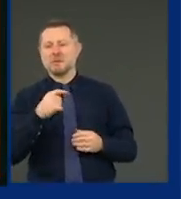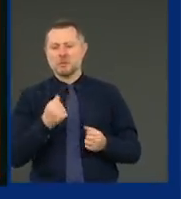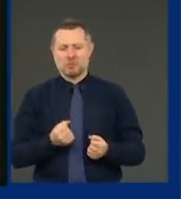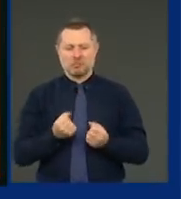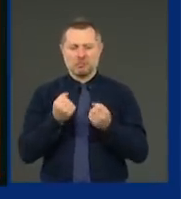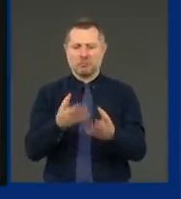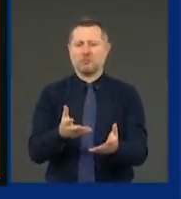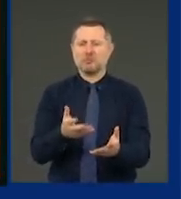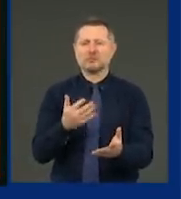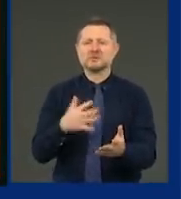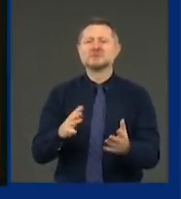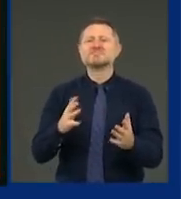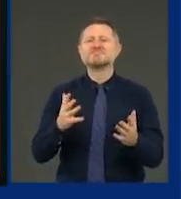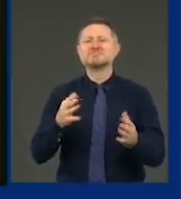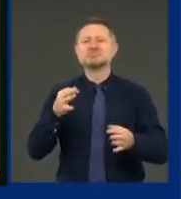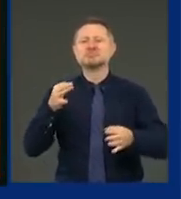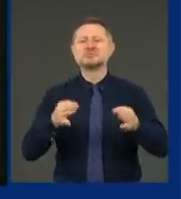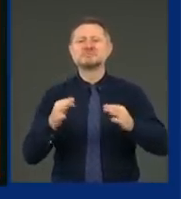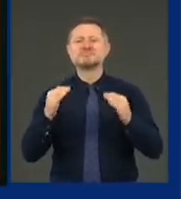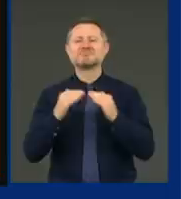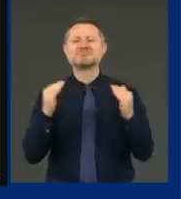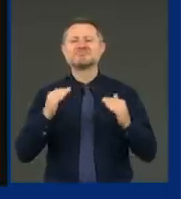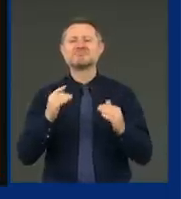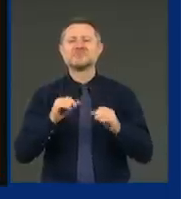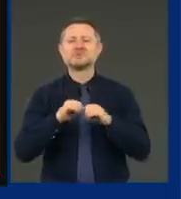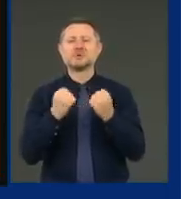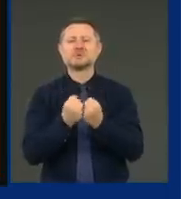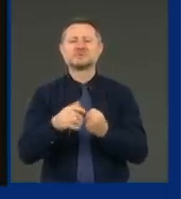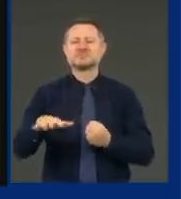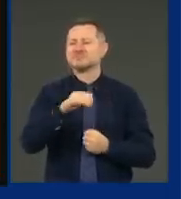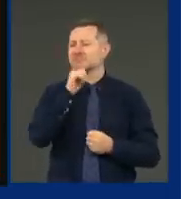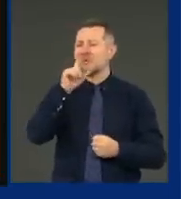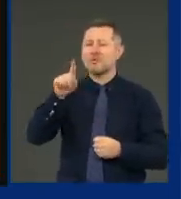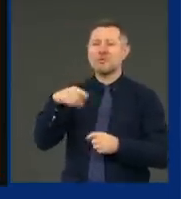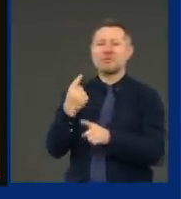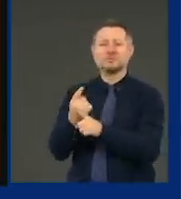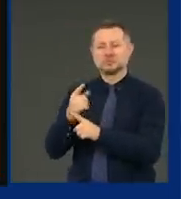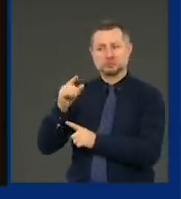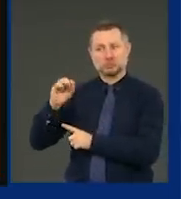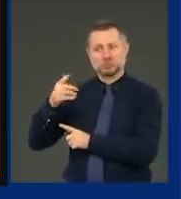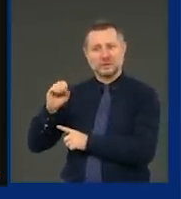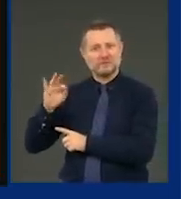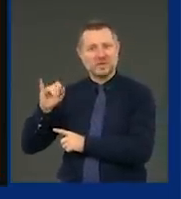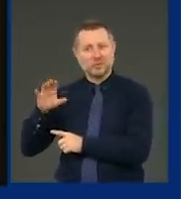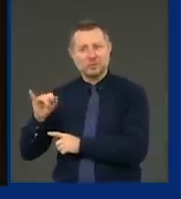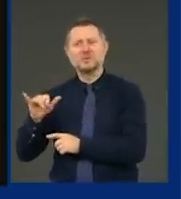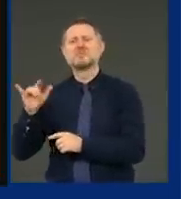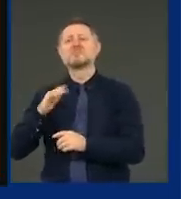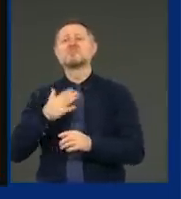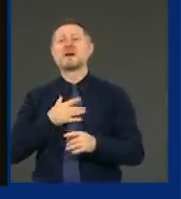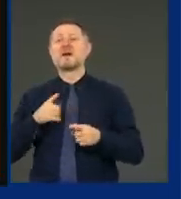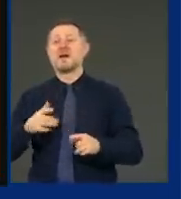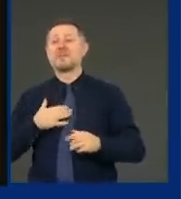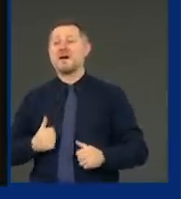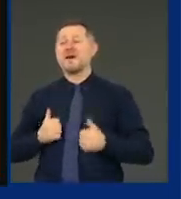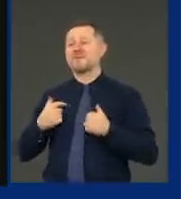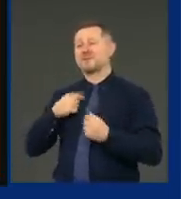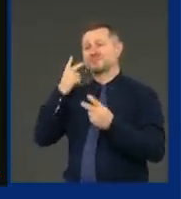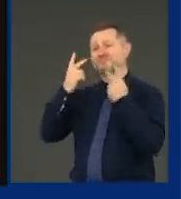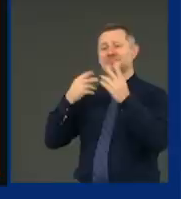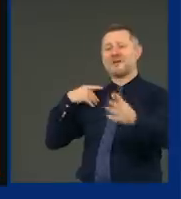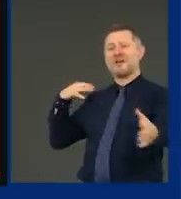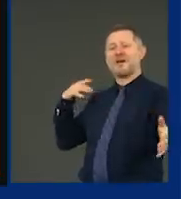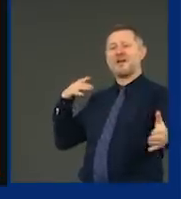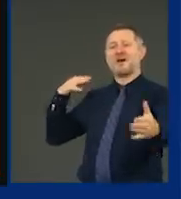society. And it's not just George Floyd. You look back even in modern history, in my lifetime, this started with